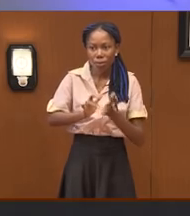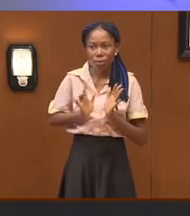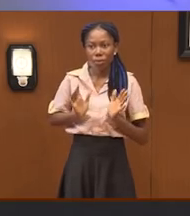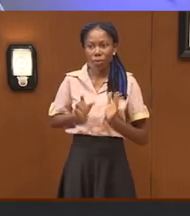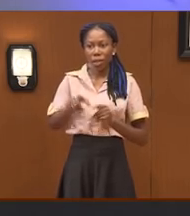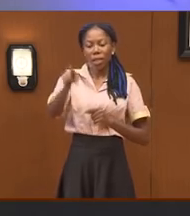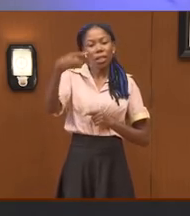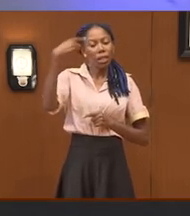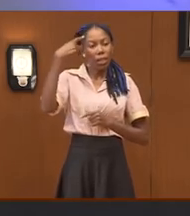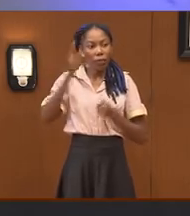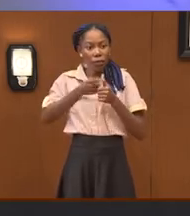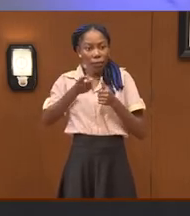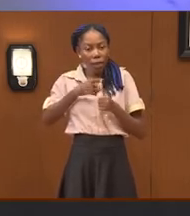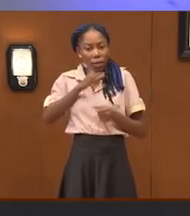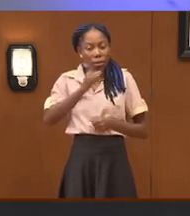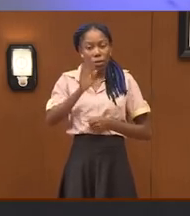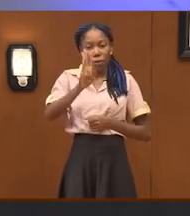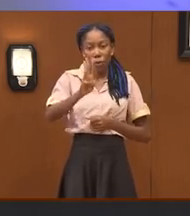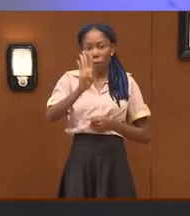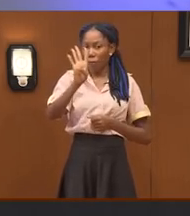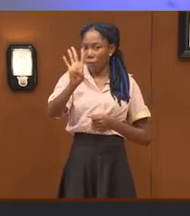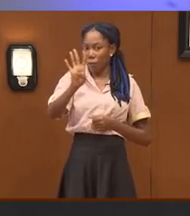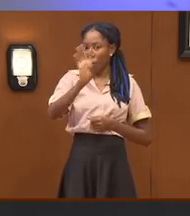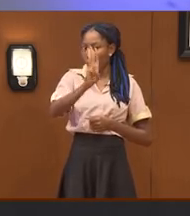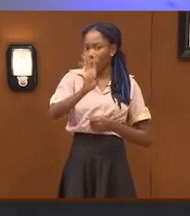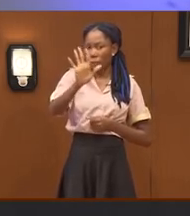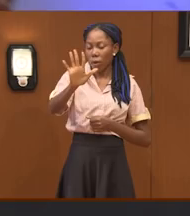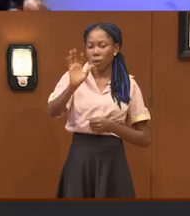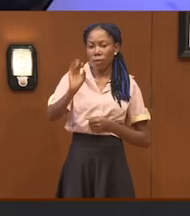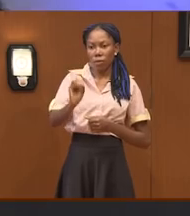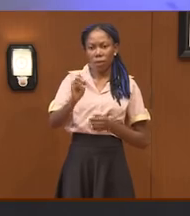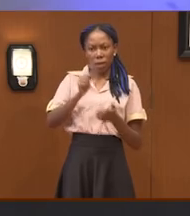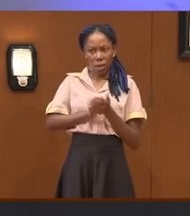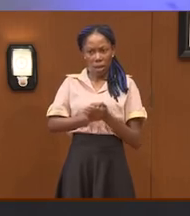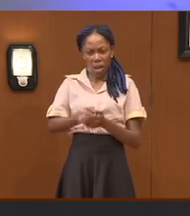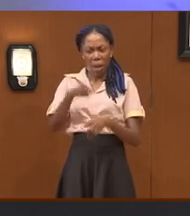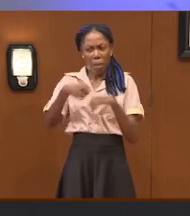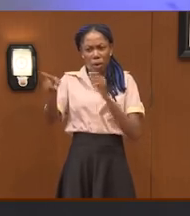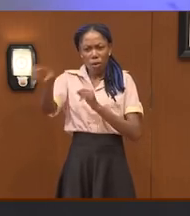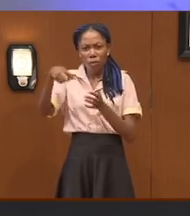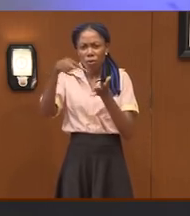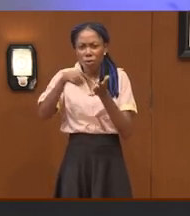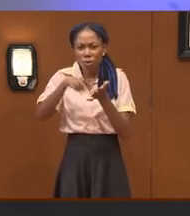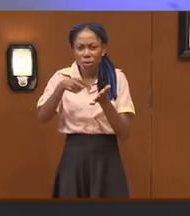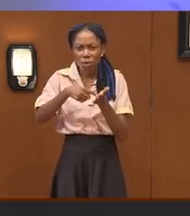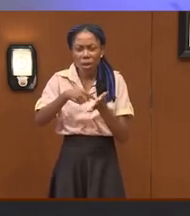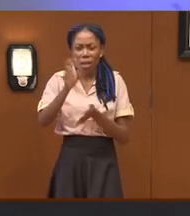claiming 450,000, and I said, if you are claiming if you're claiming you owe me 339,000